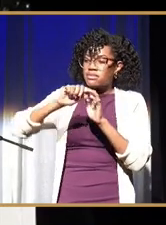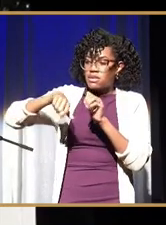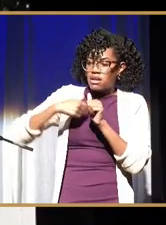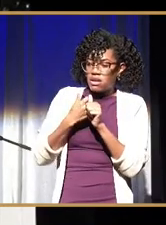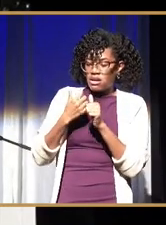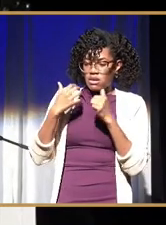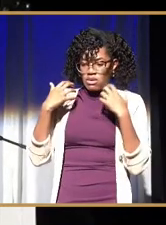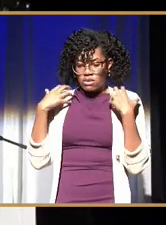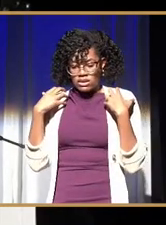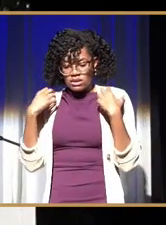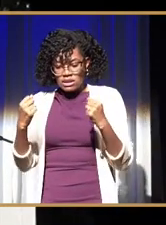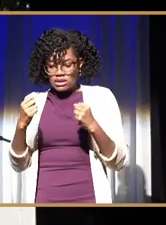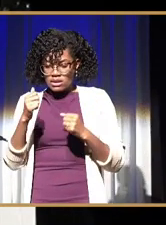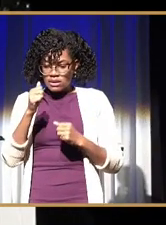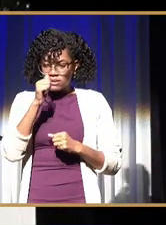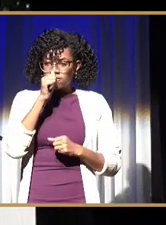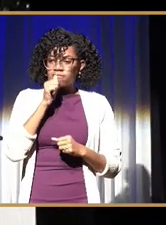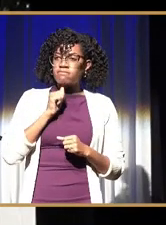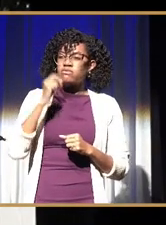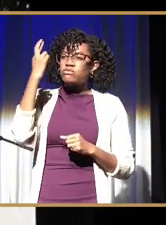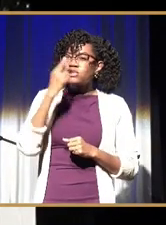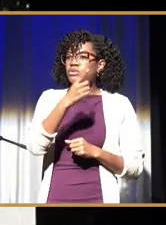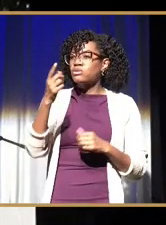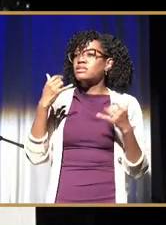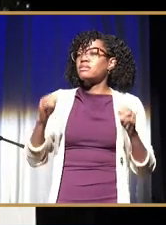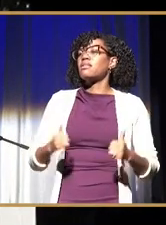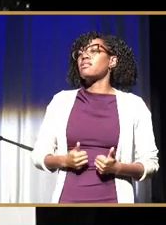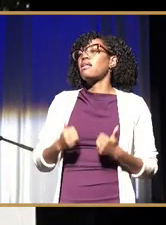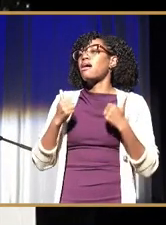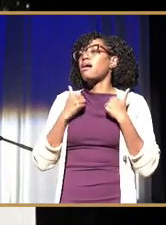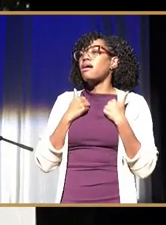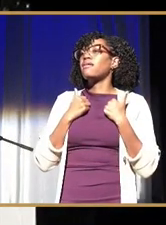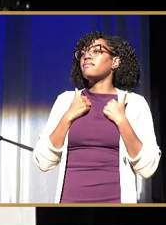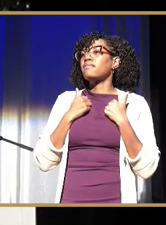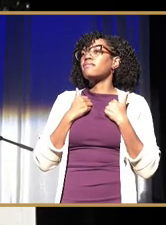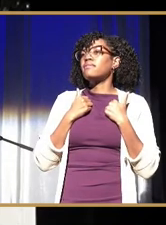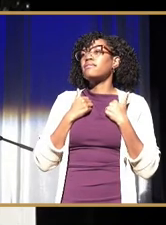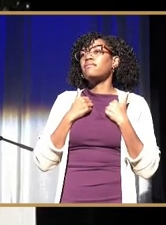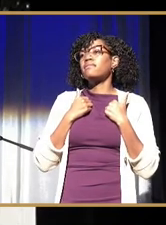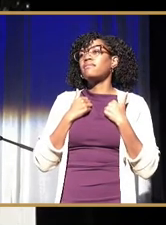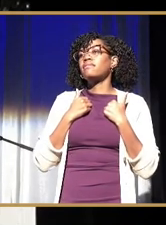and there's a reason that you're still alive, unlike the people that you buried.